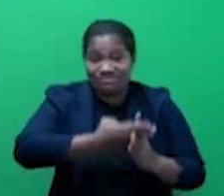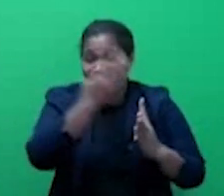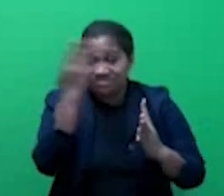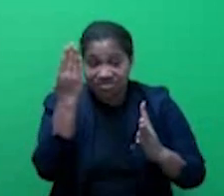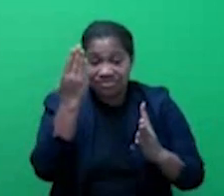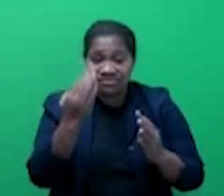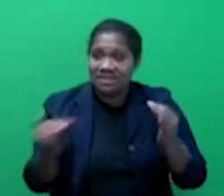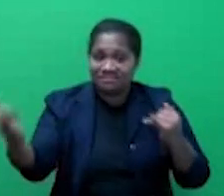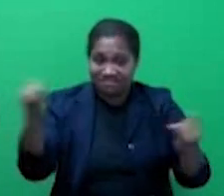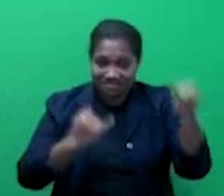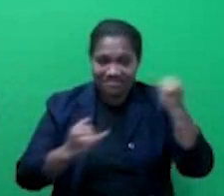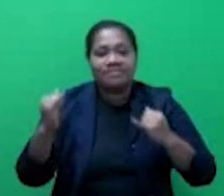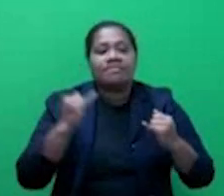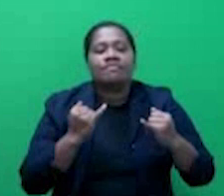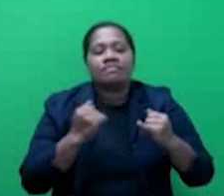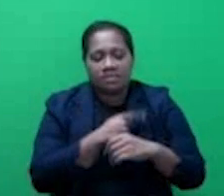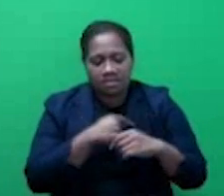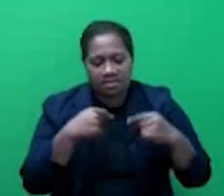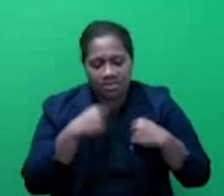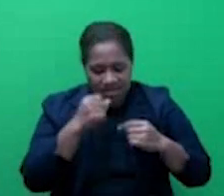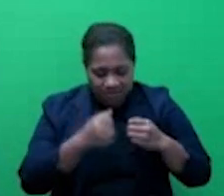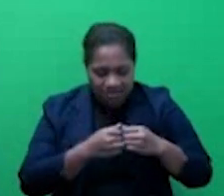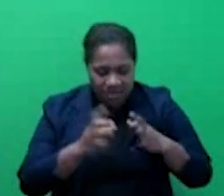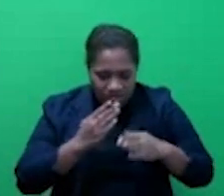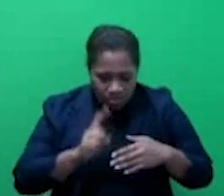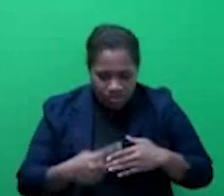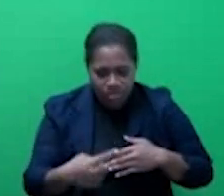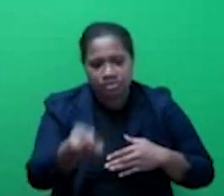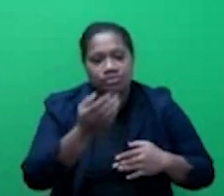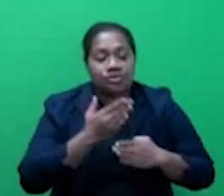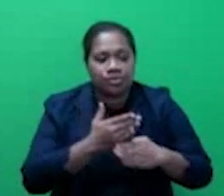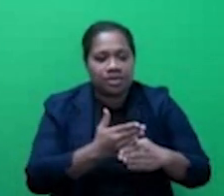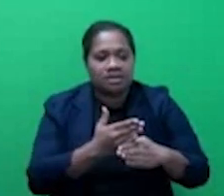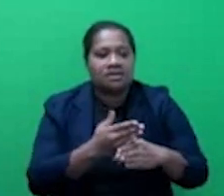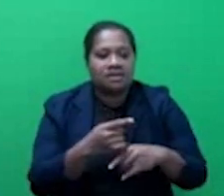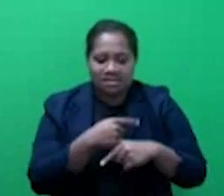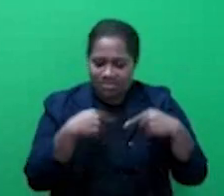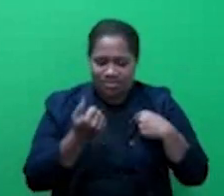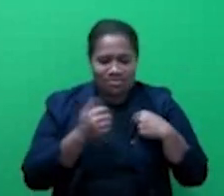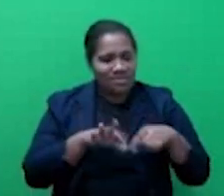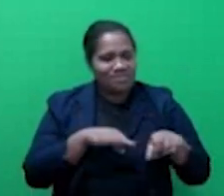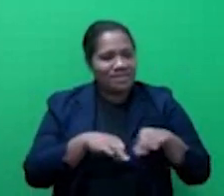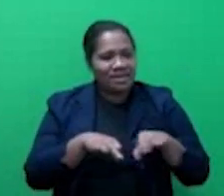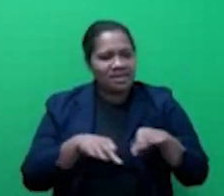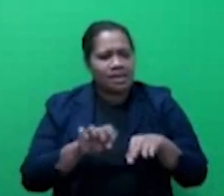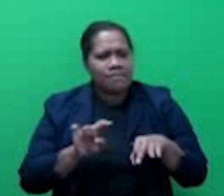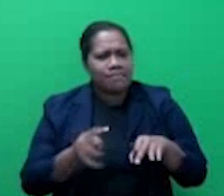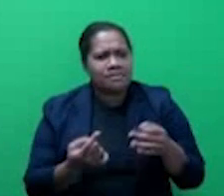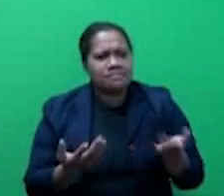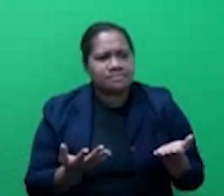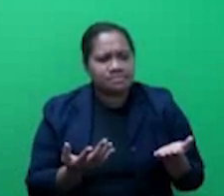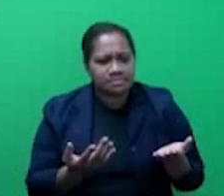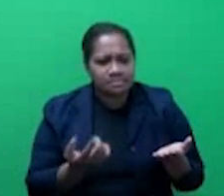improves, we'll be able to commence with IFC project as planned. But besides IFC,